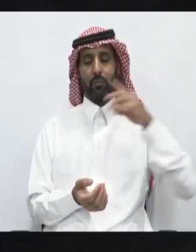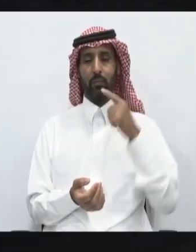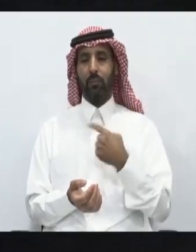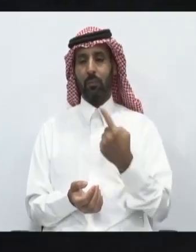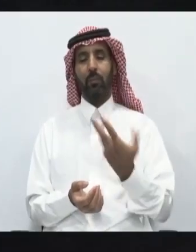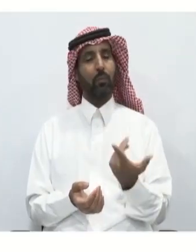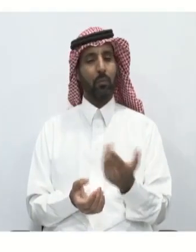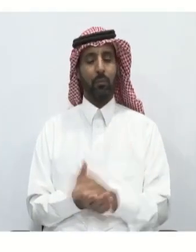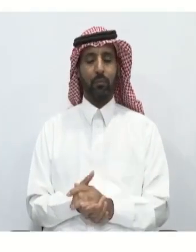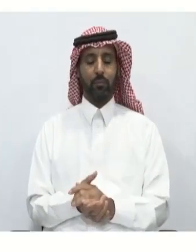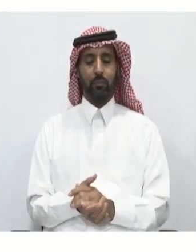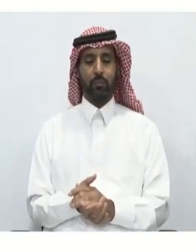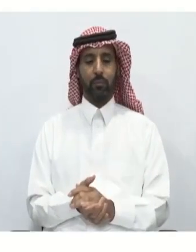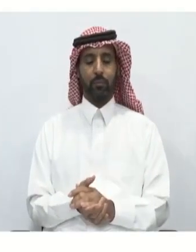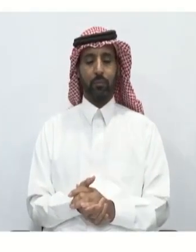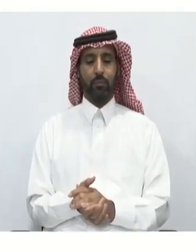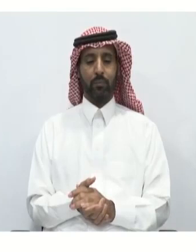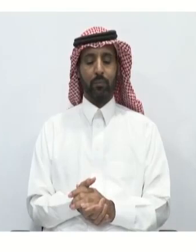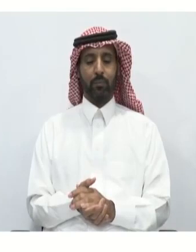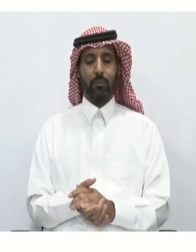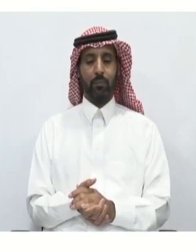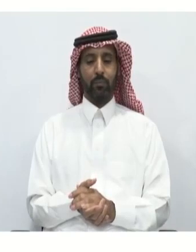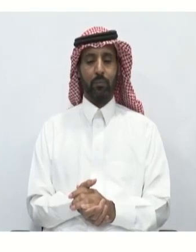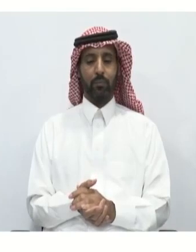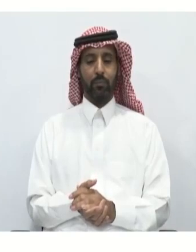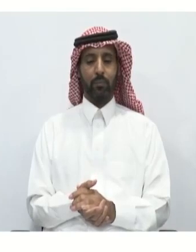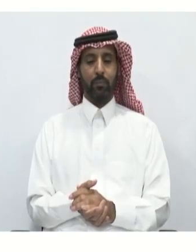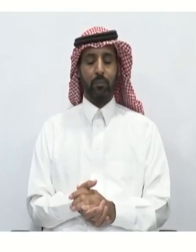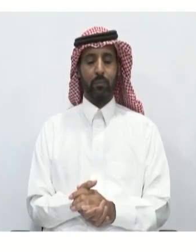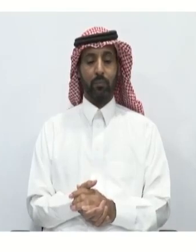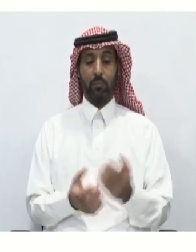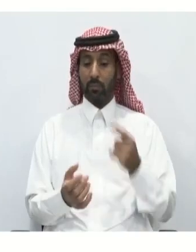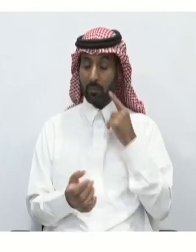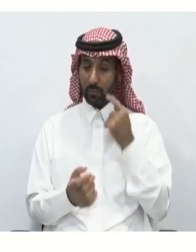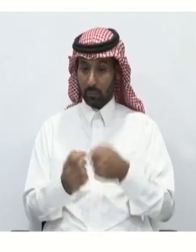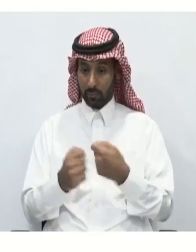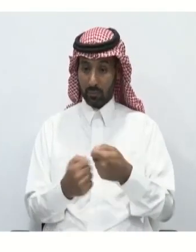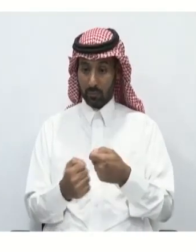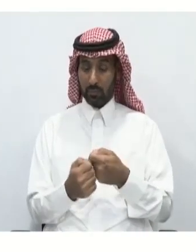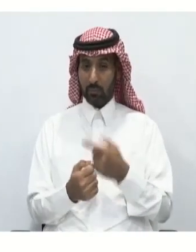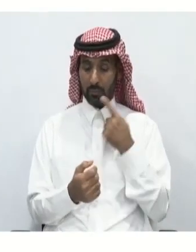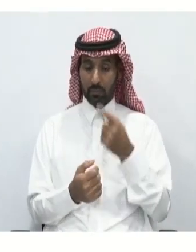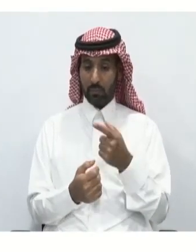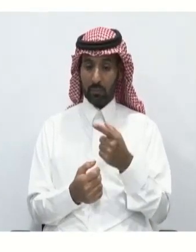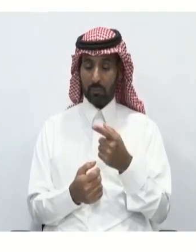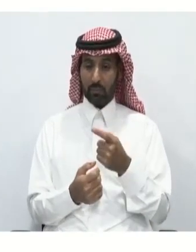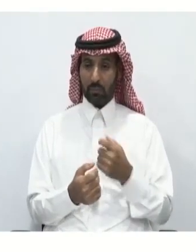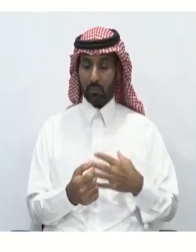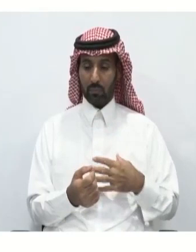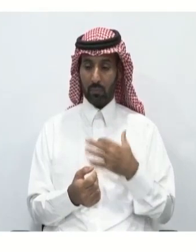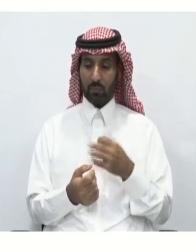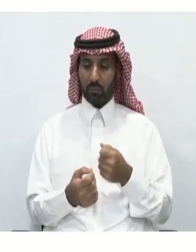about here? Is it, of course, it's not camping vacation, it's not ecotourism. So is it luxury